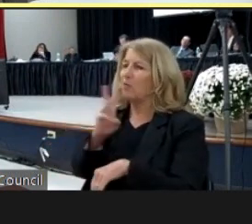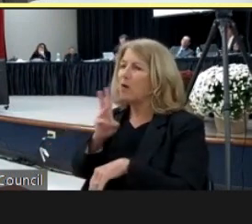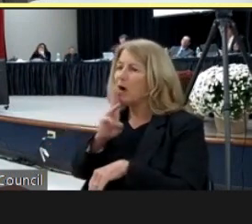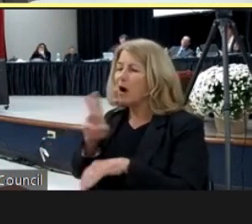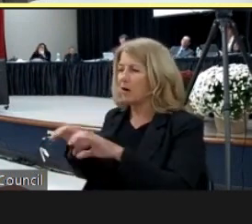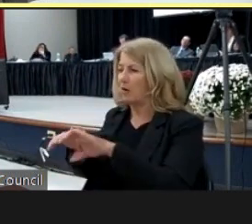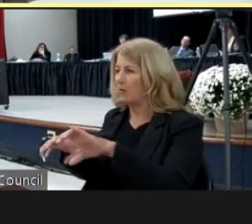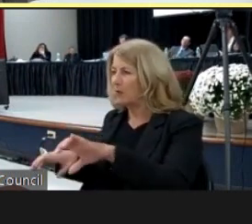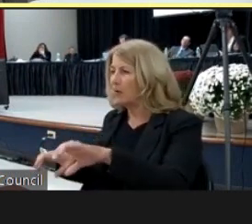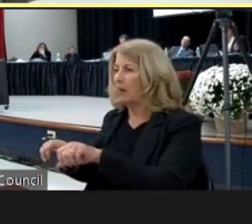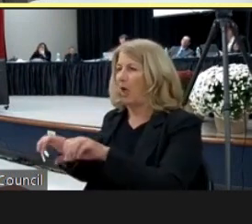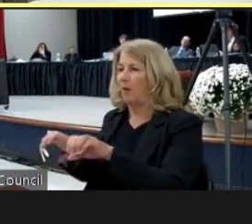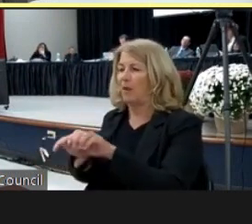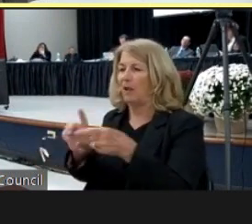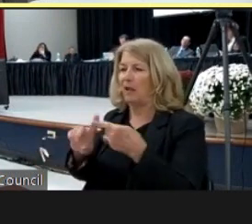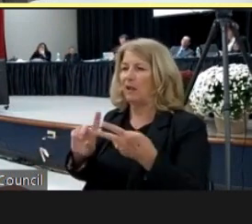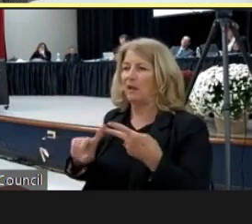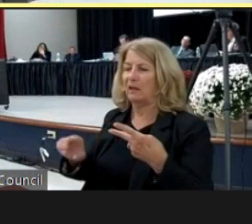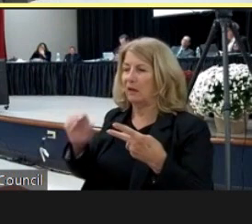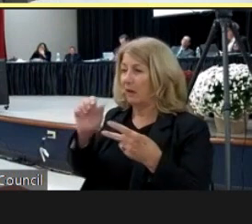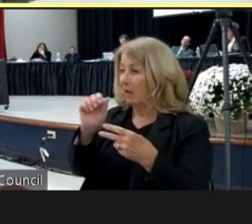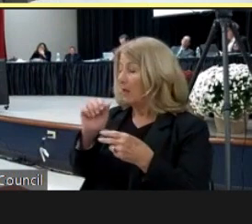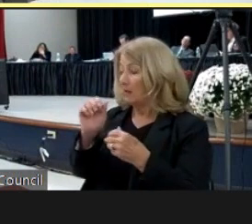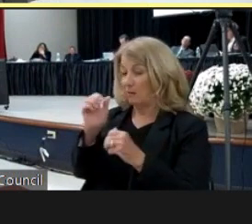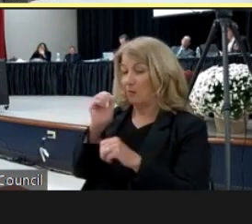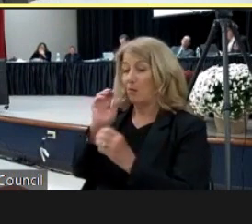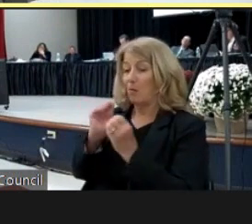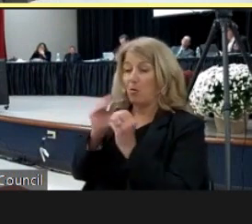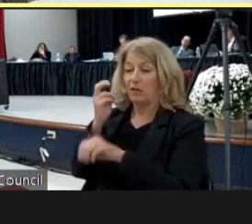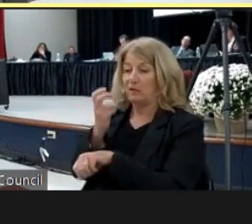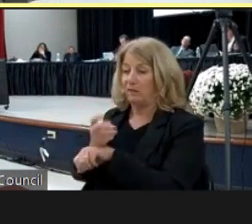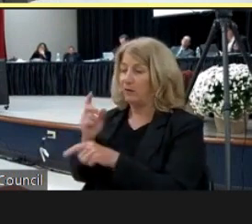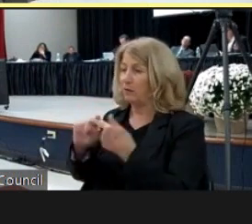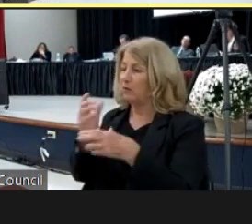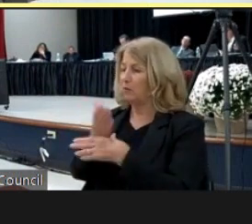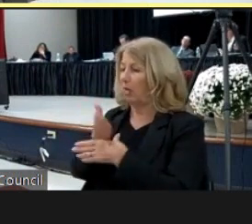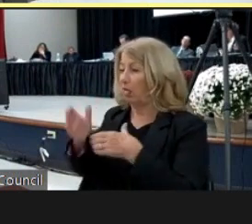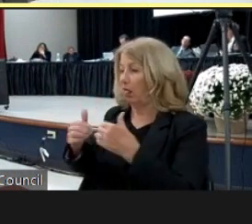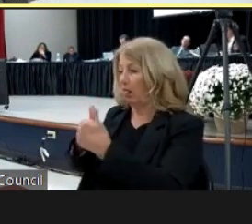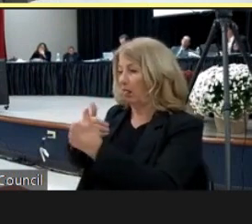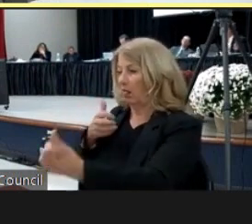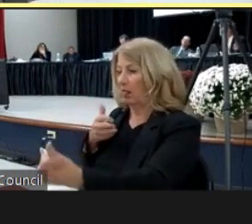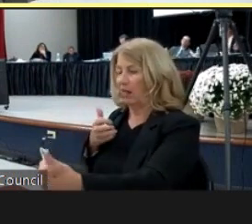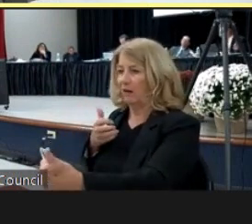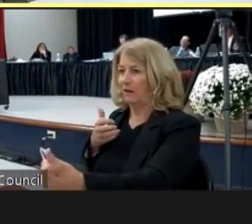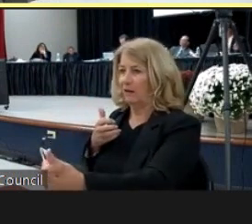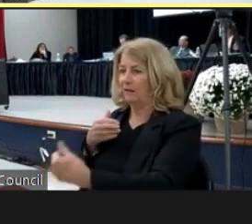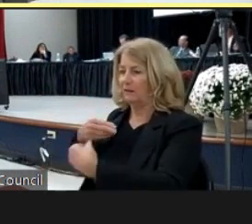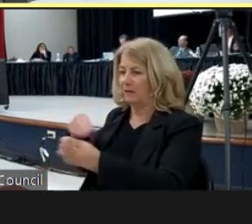more difficult to plat that off and separate, sell that off separate.